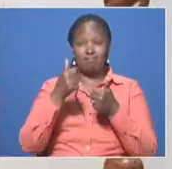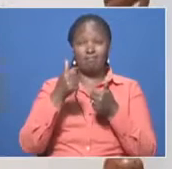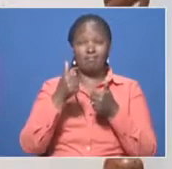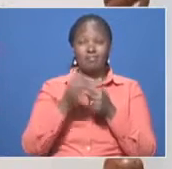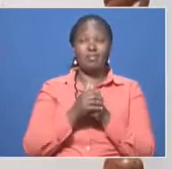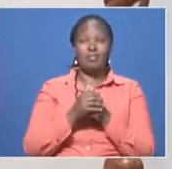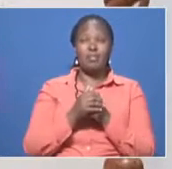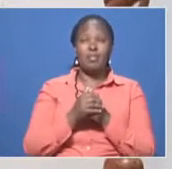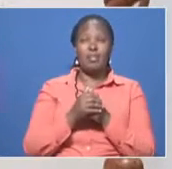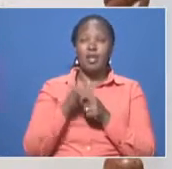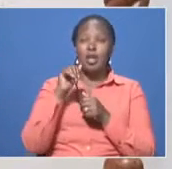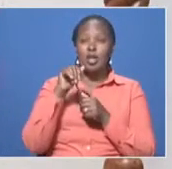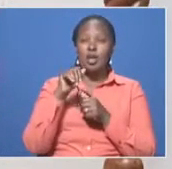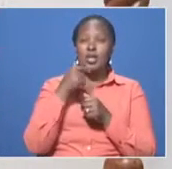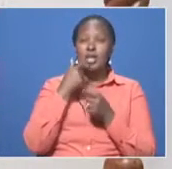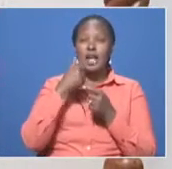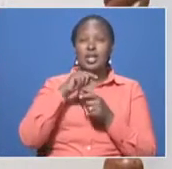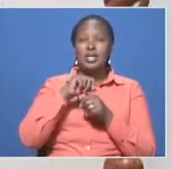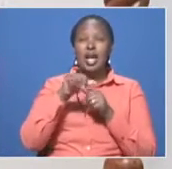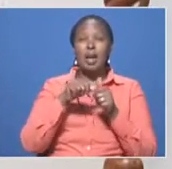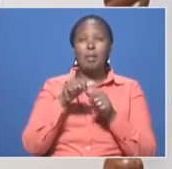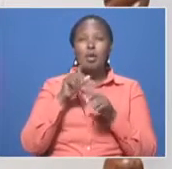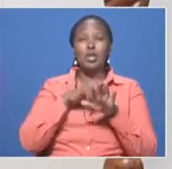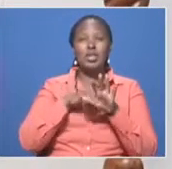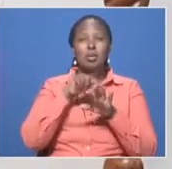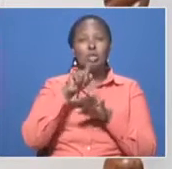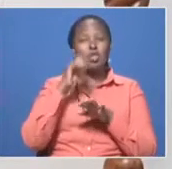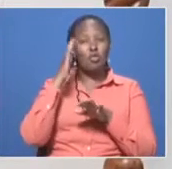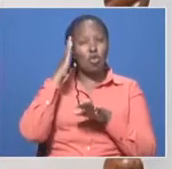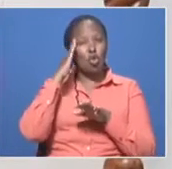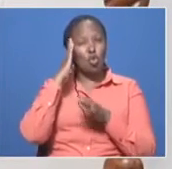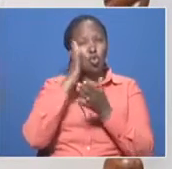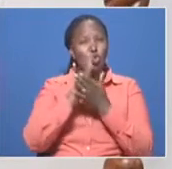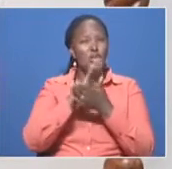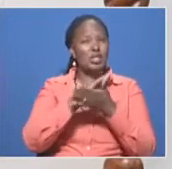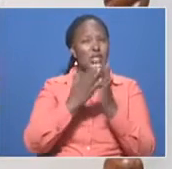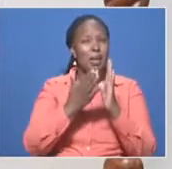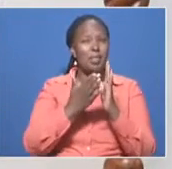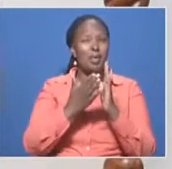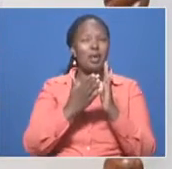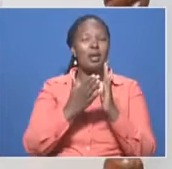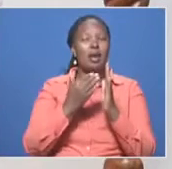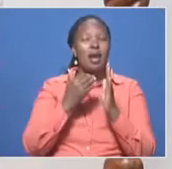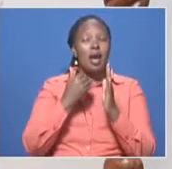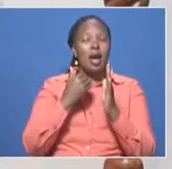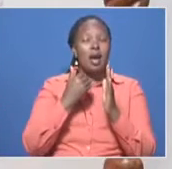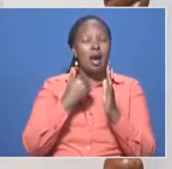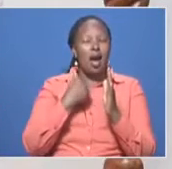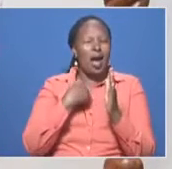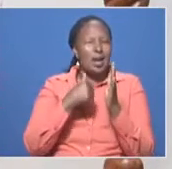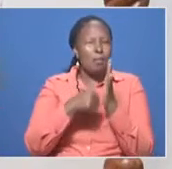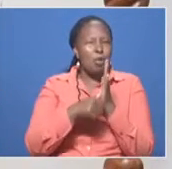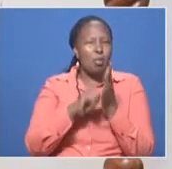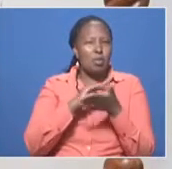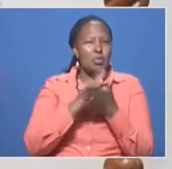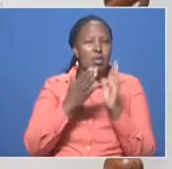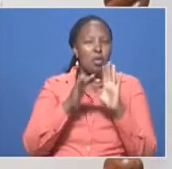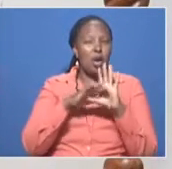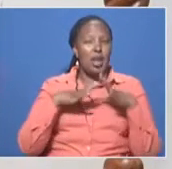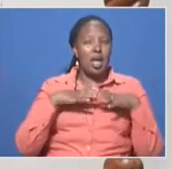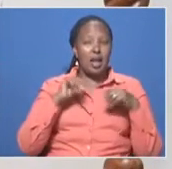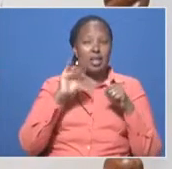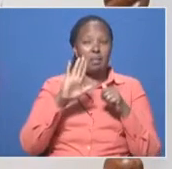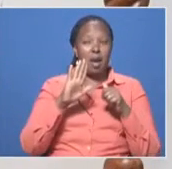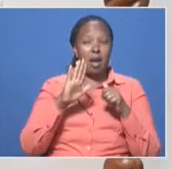Tell us about when you discovered something was not quite right in your health and